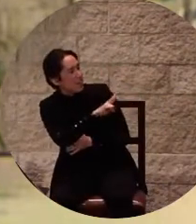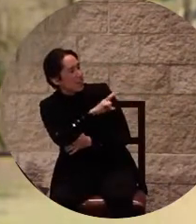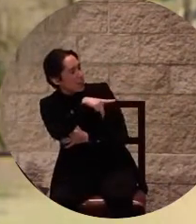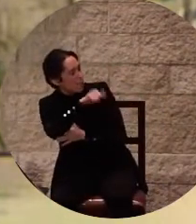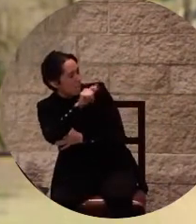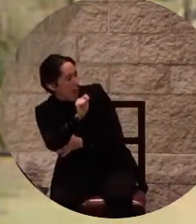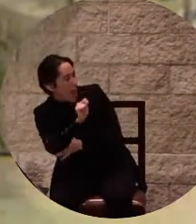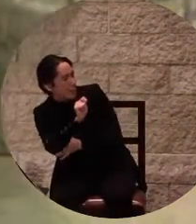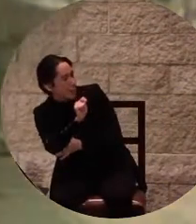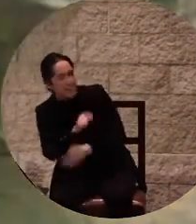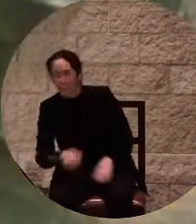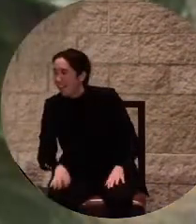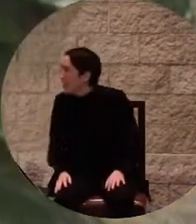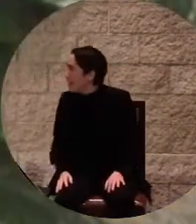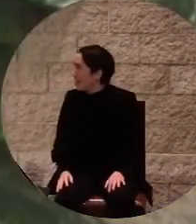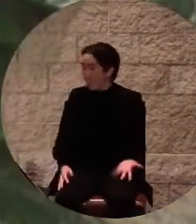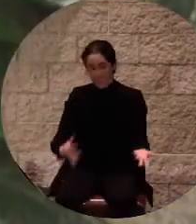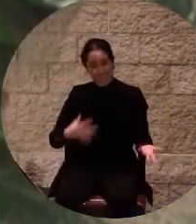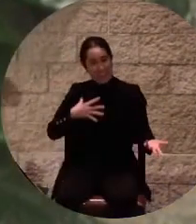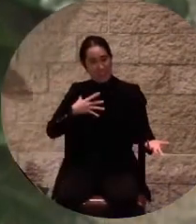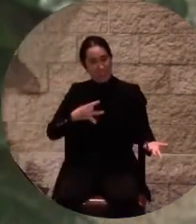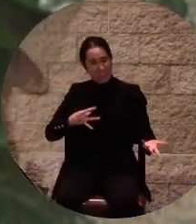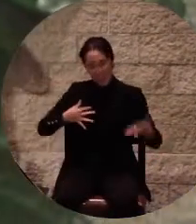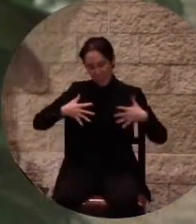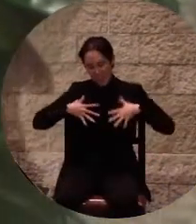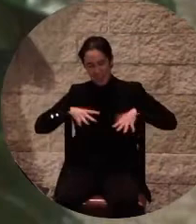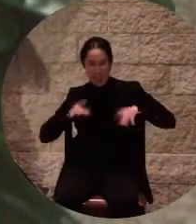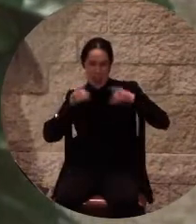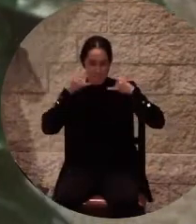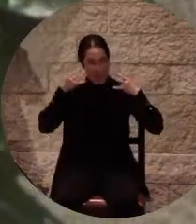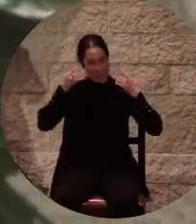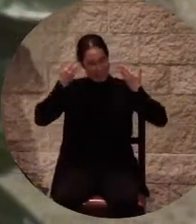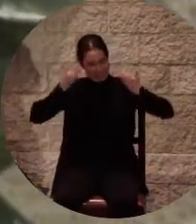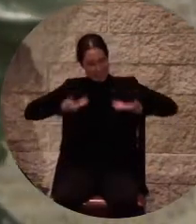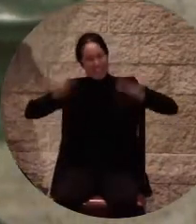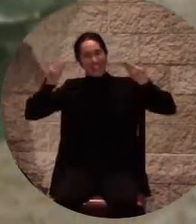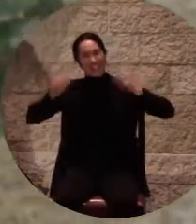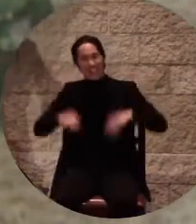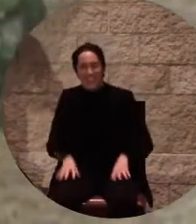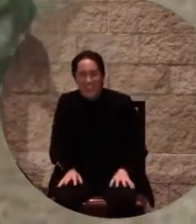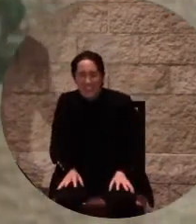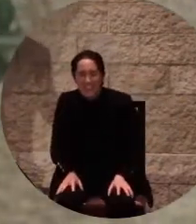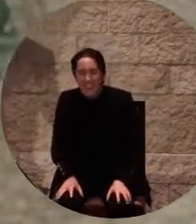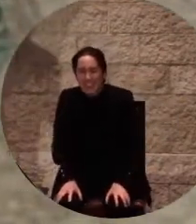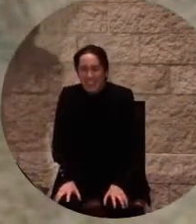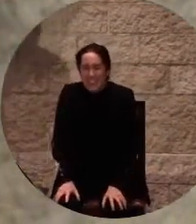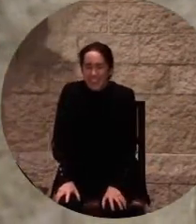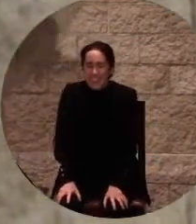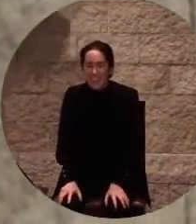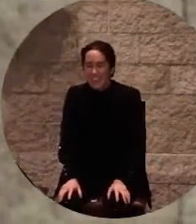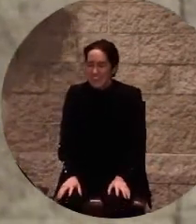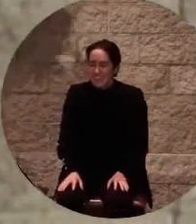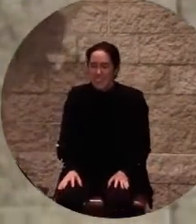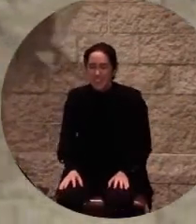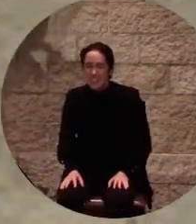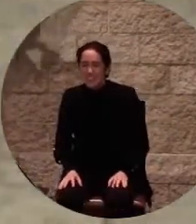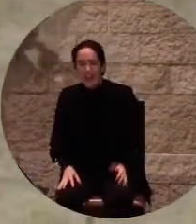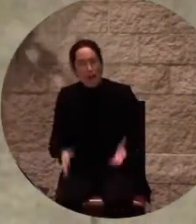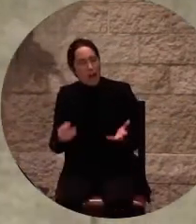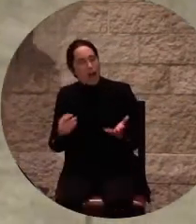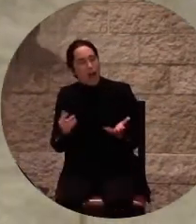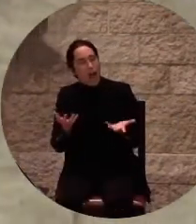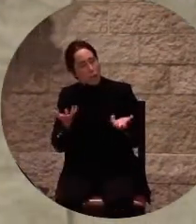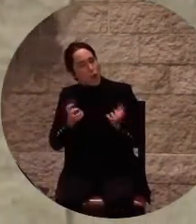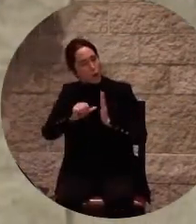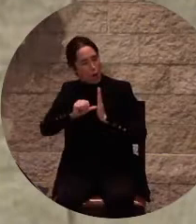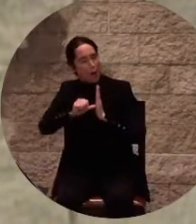How do you like the mask and the suit? We've gone to all lengths to be here tonight for you, and I'm just going to